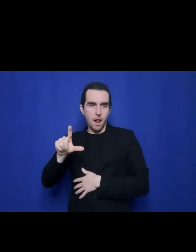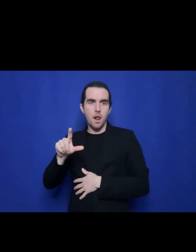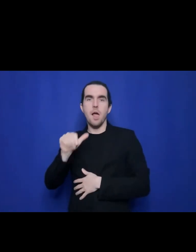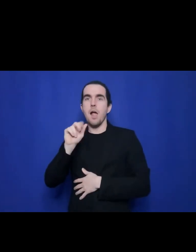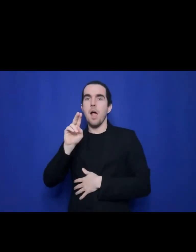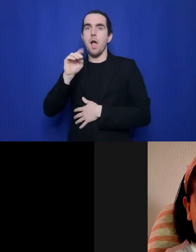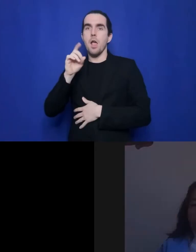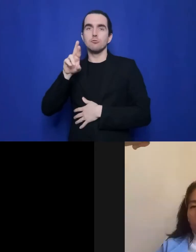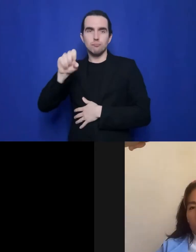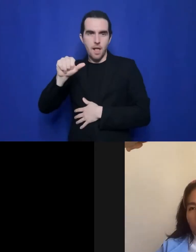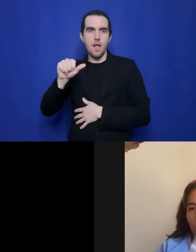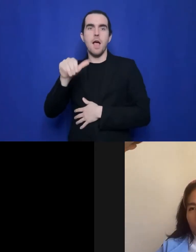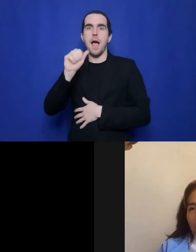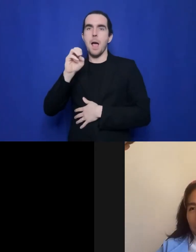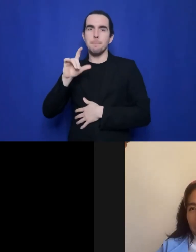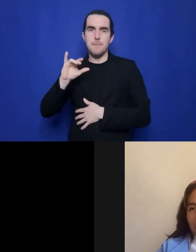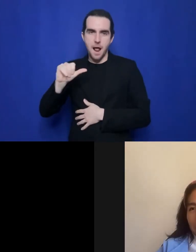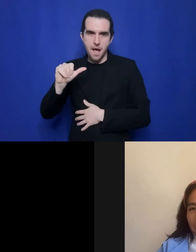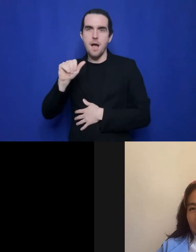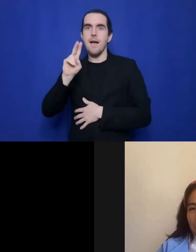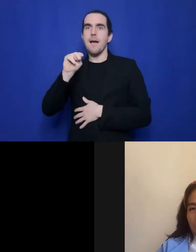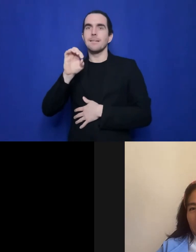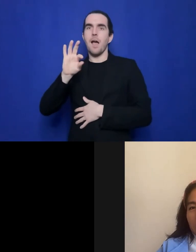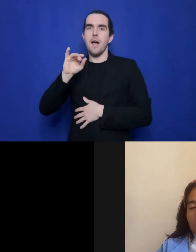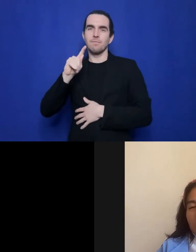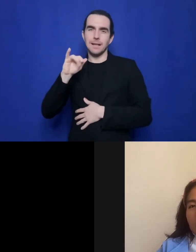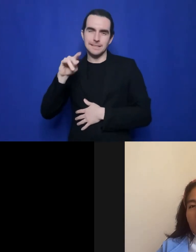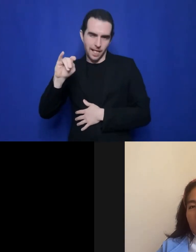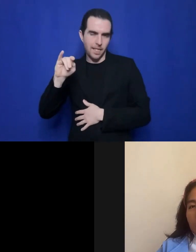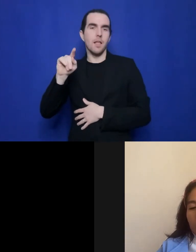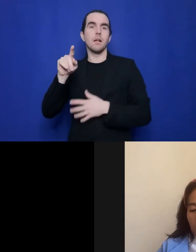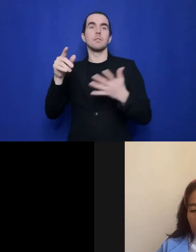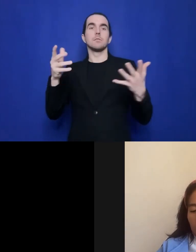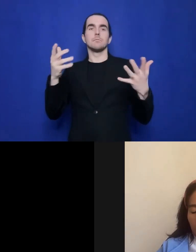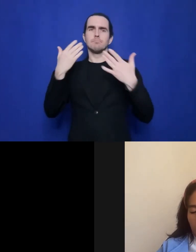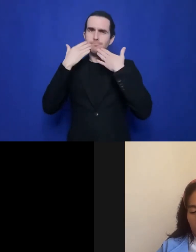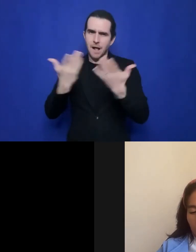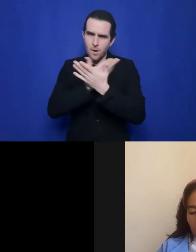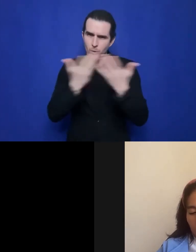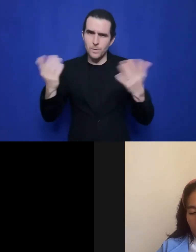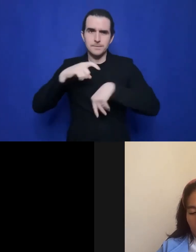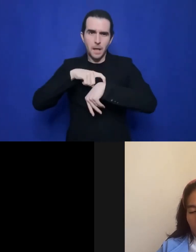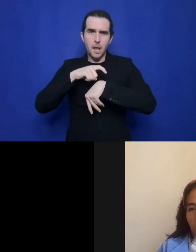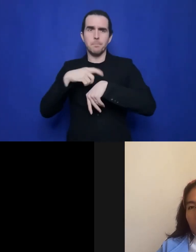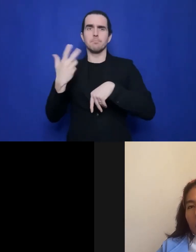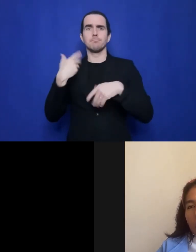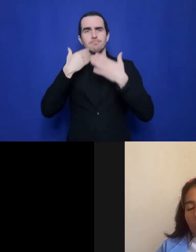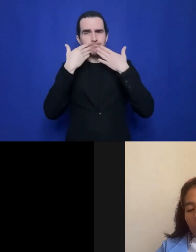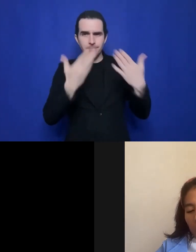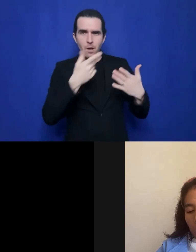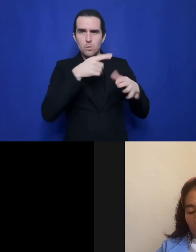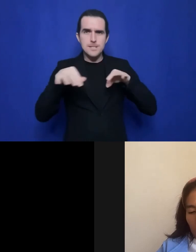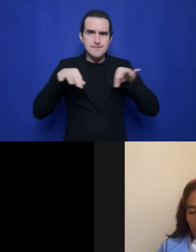the logistics team of the International Disability Alliance, because thanks to them, we are here today,